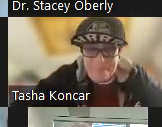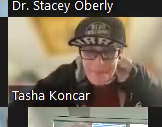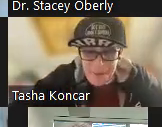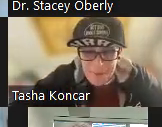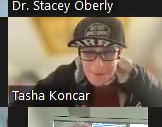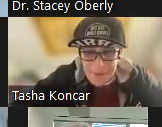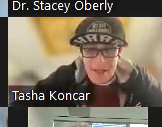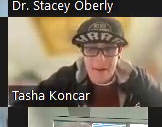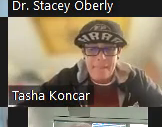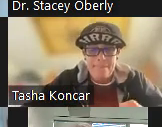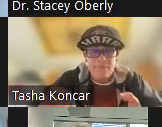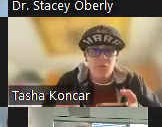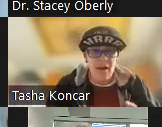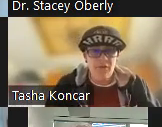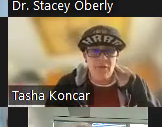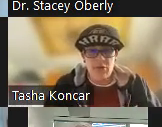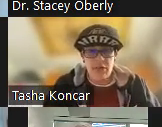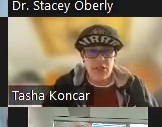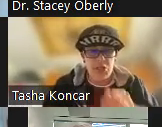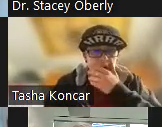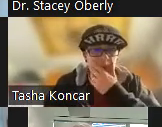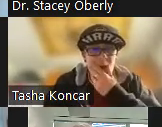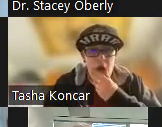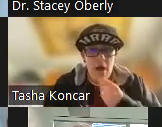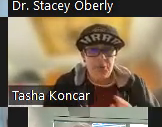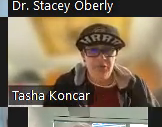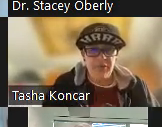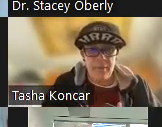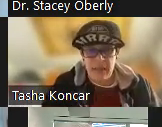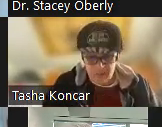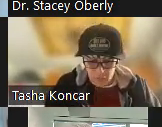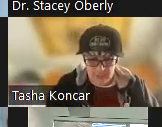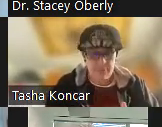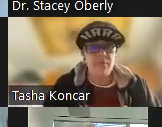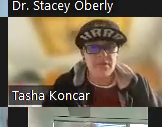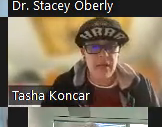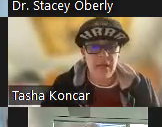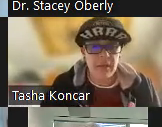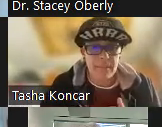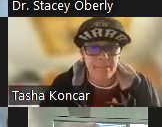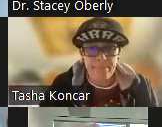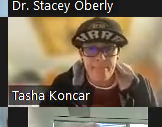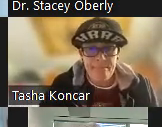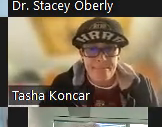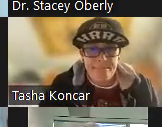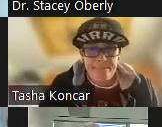worries. Okay, do I have a motion to approve the minutes for September's meeting?